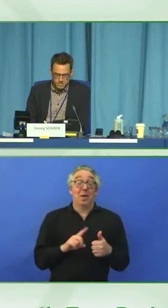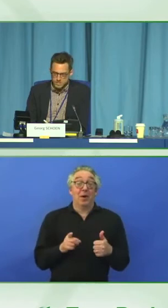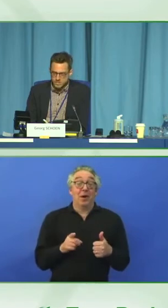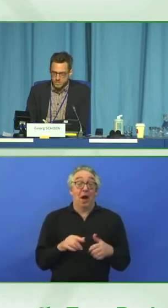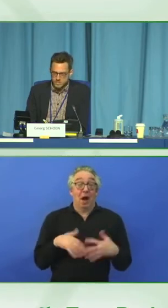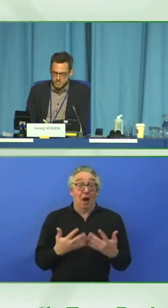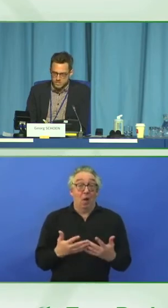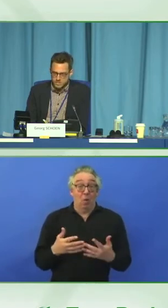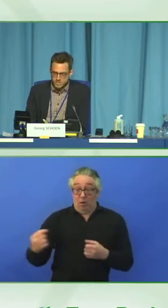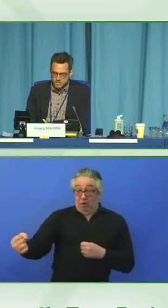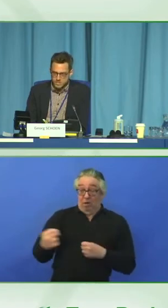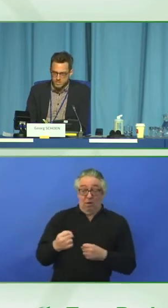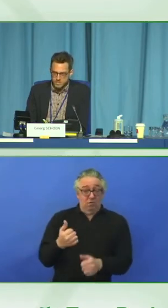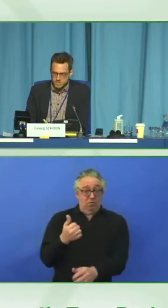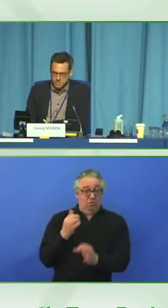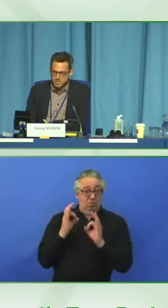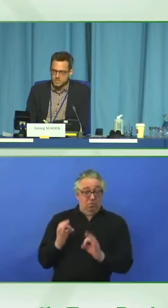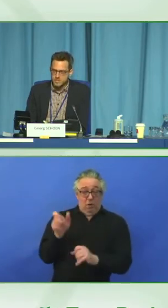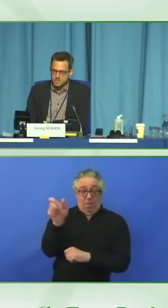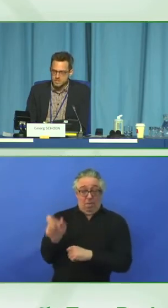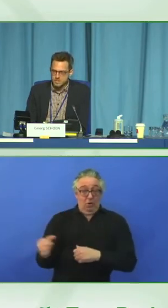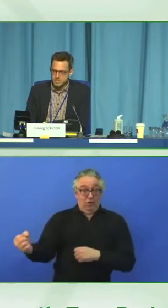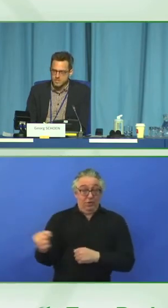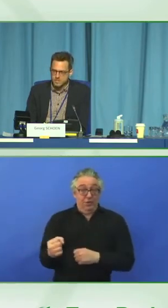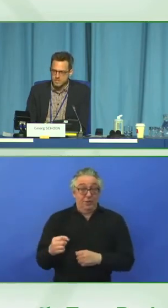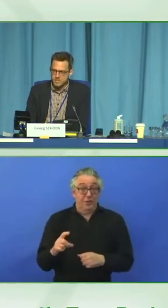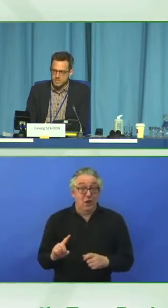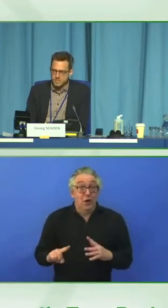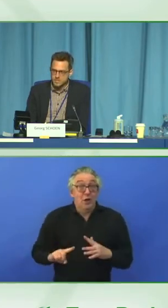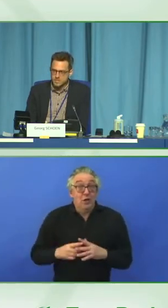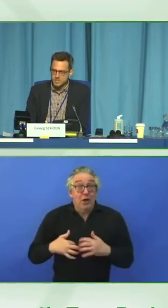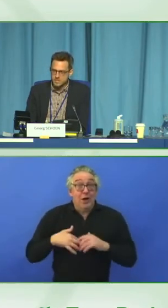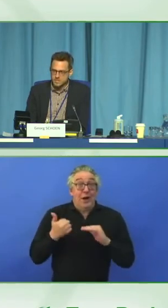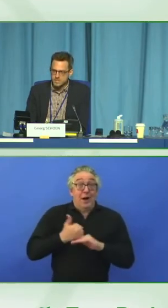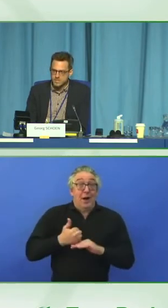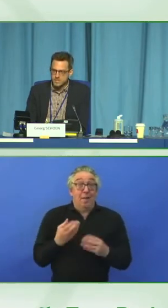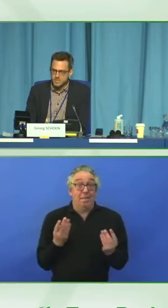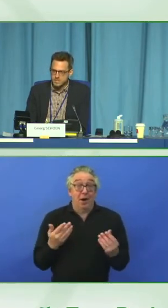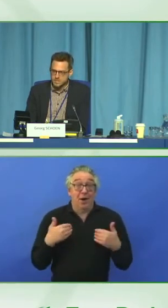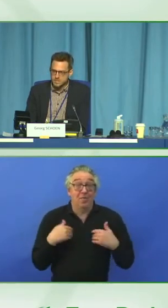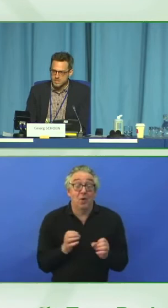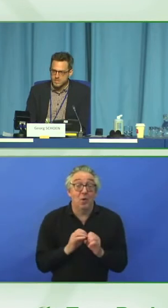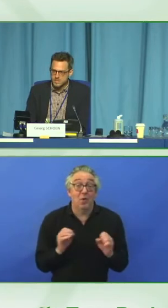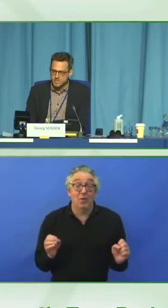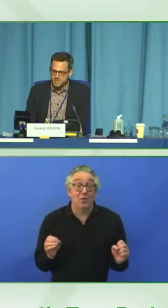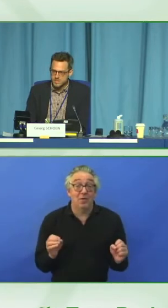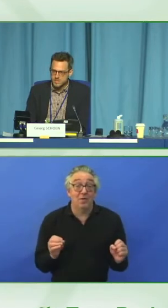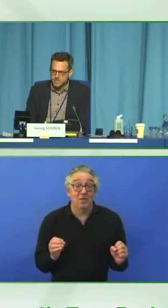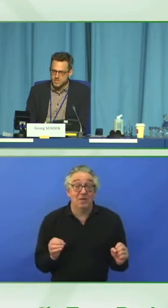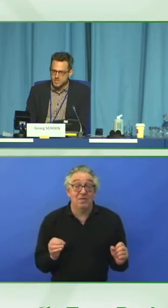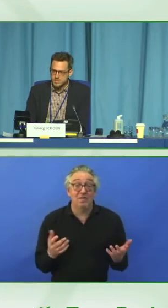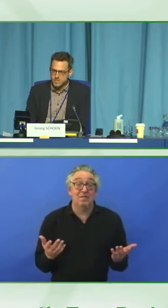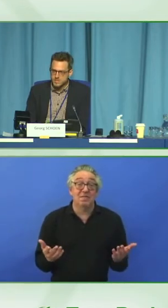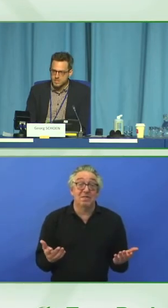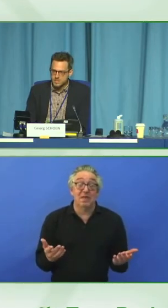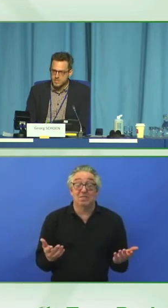You want to make the right kind of partnerships, but you don't perhaps get them. So I think and